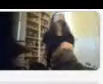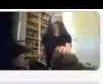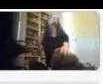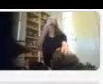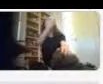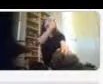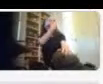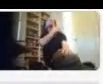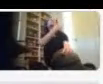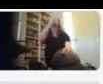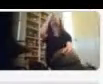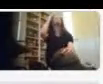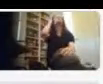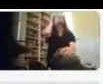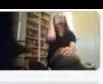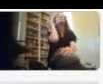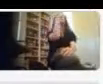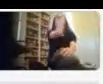andy